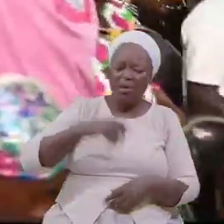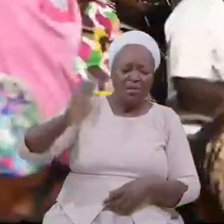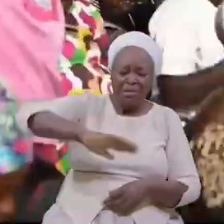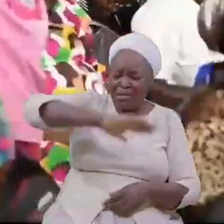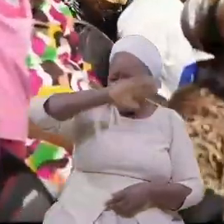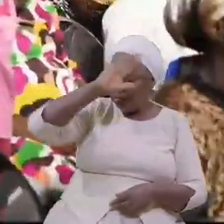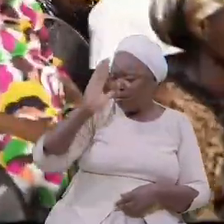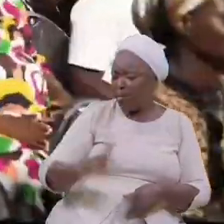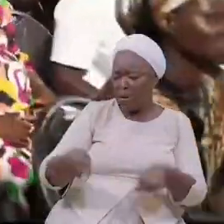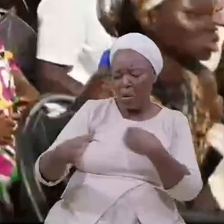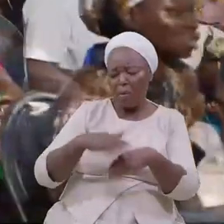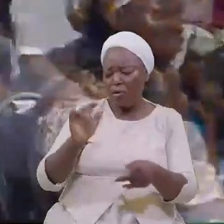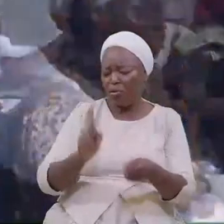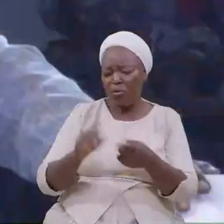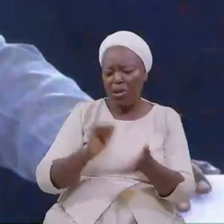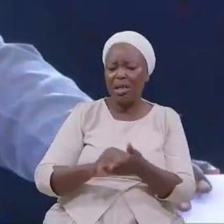And then you confess your sin.